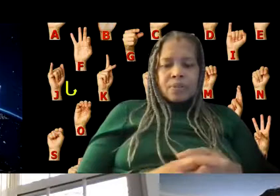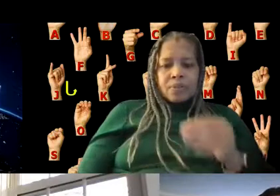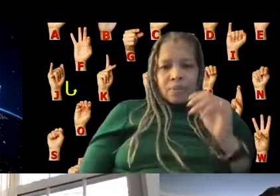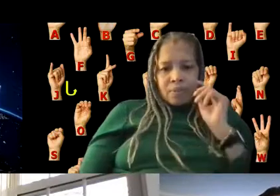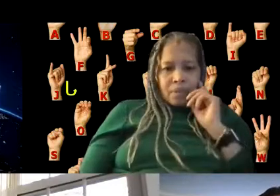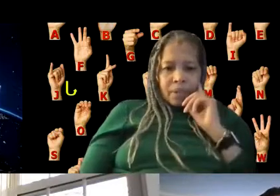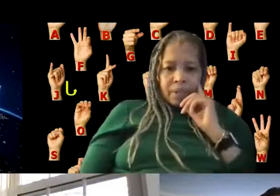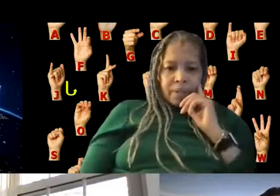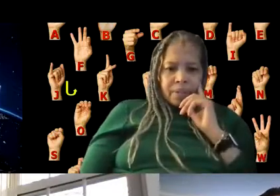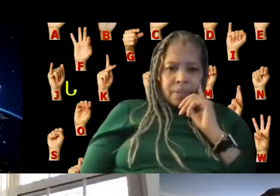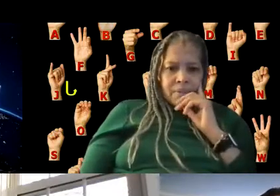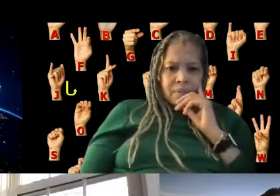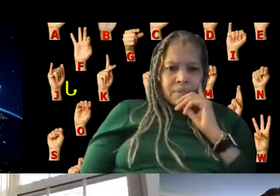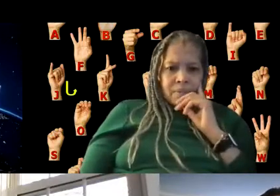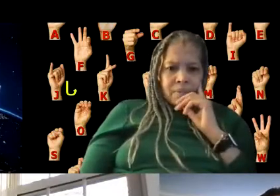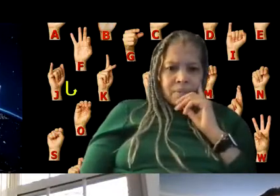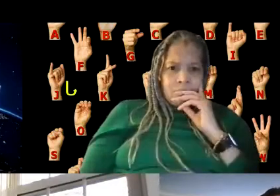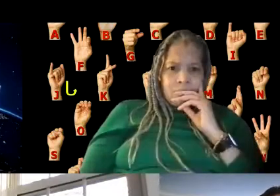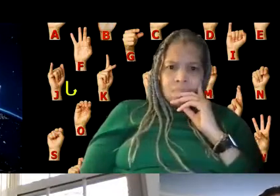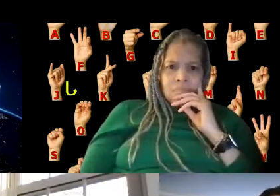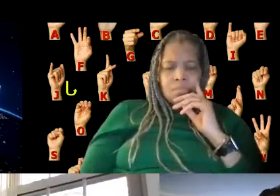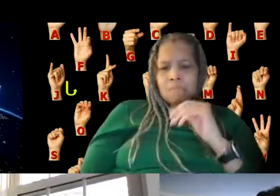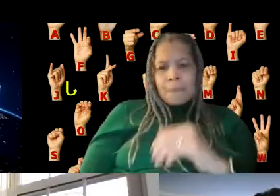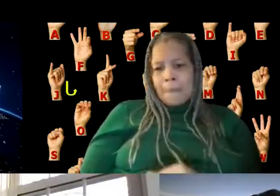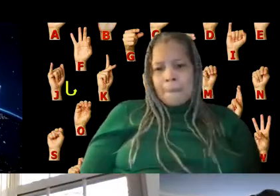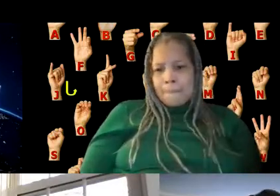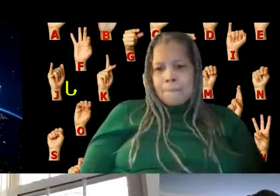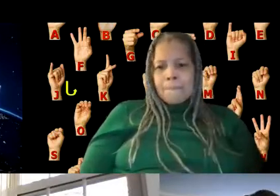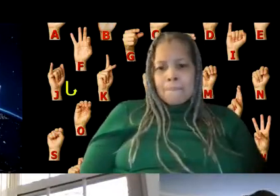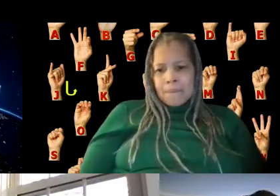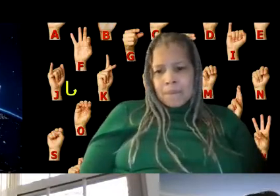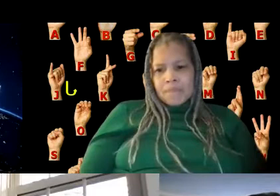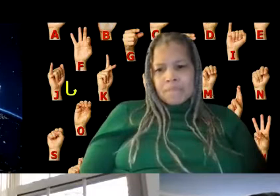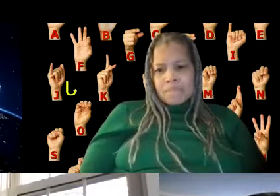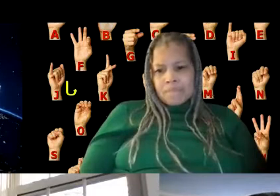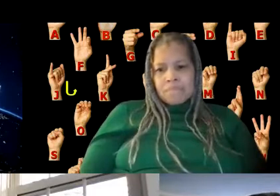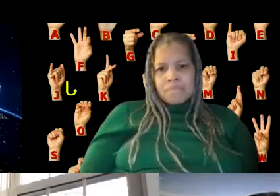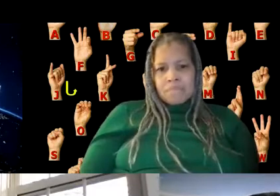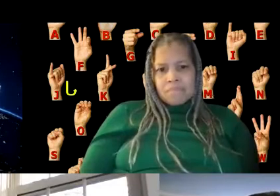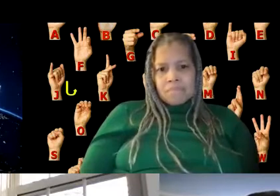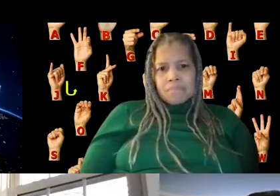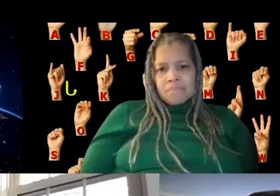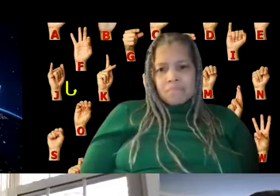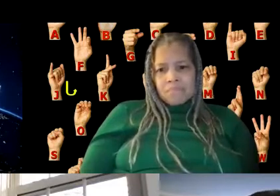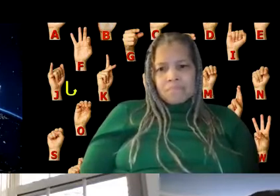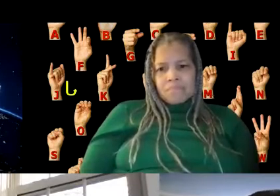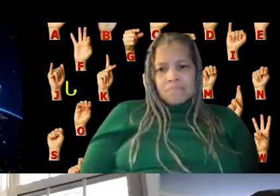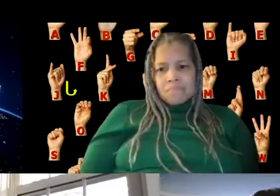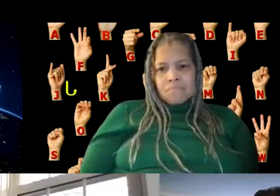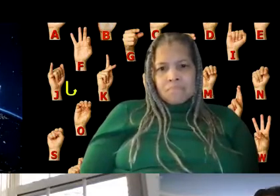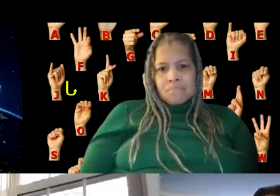point. go ahead, Karen. Oh, I was just saying that's a really good point. I've read a lot of stories of things like that, of,